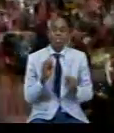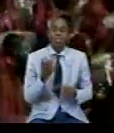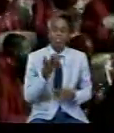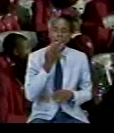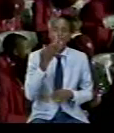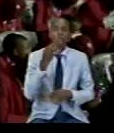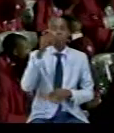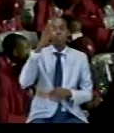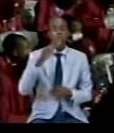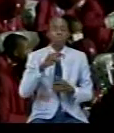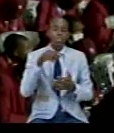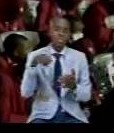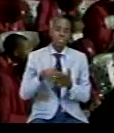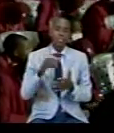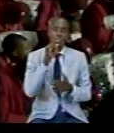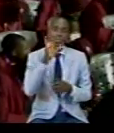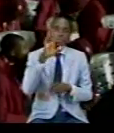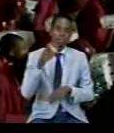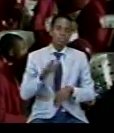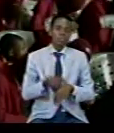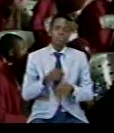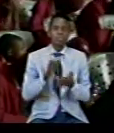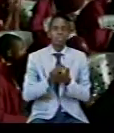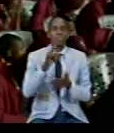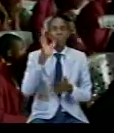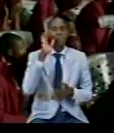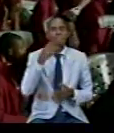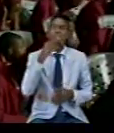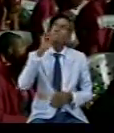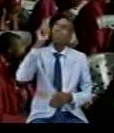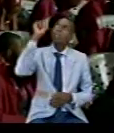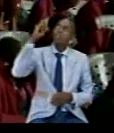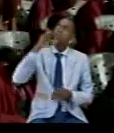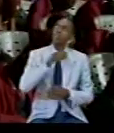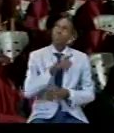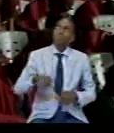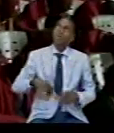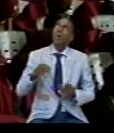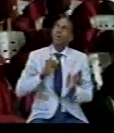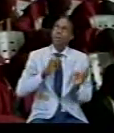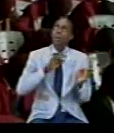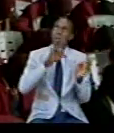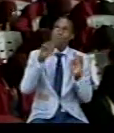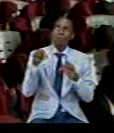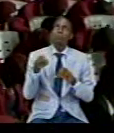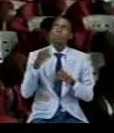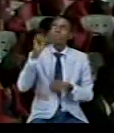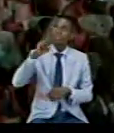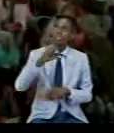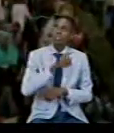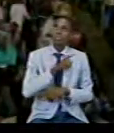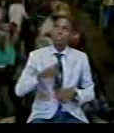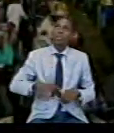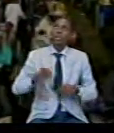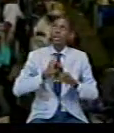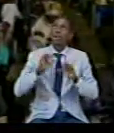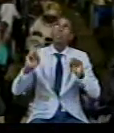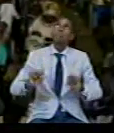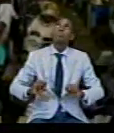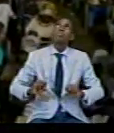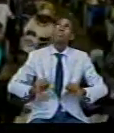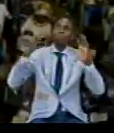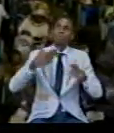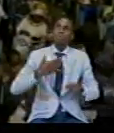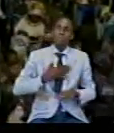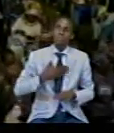your time that you say, yes, Lord, I come. Yes, Lord, I give myself to you. Yes, Lord, I